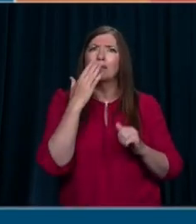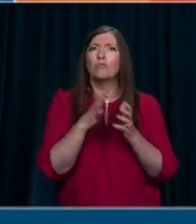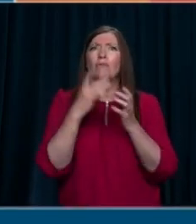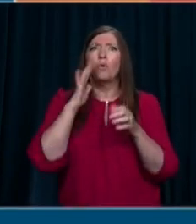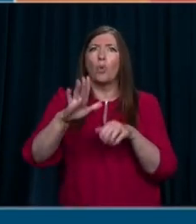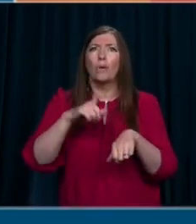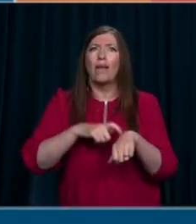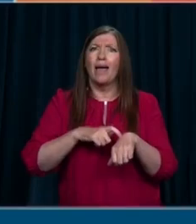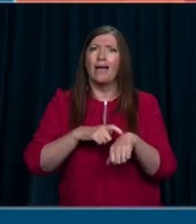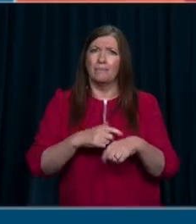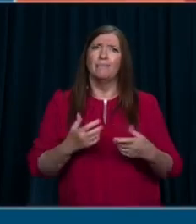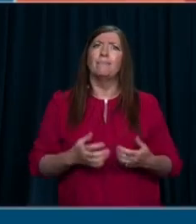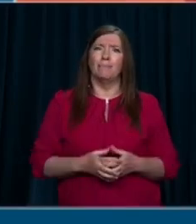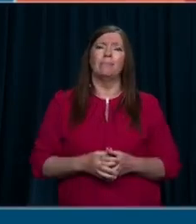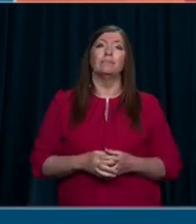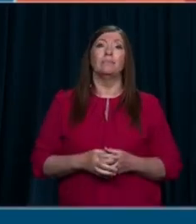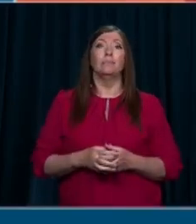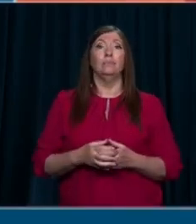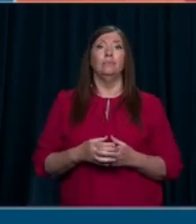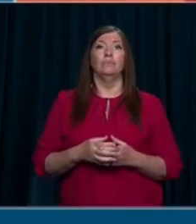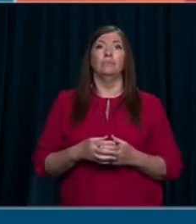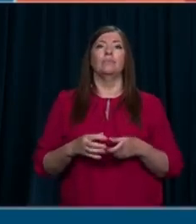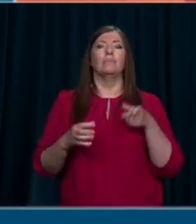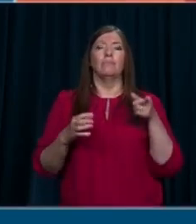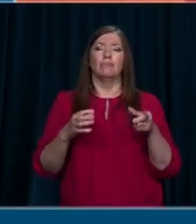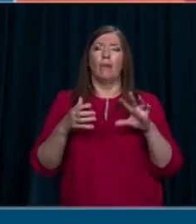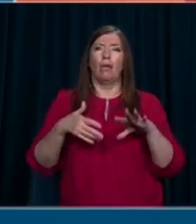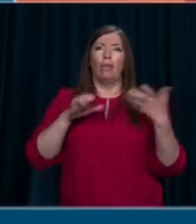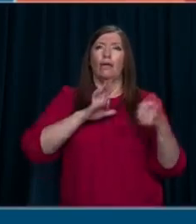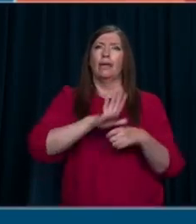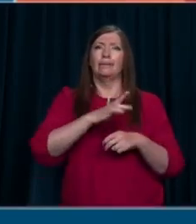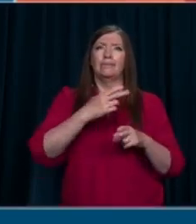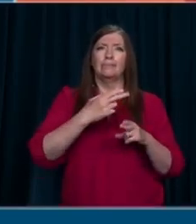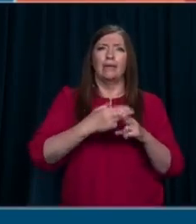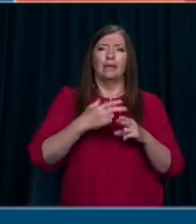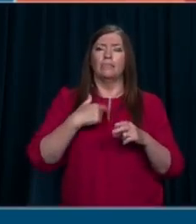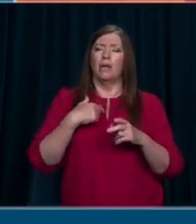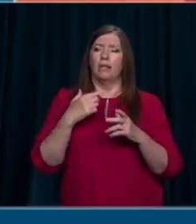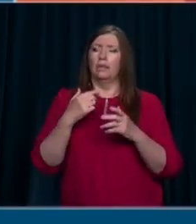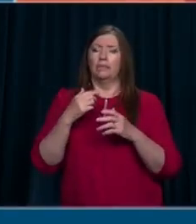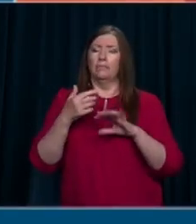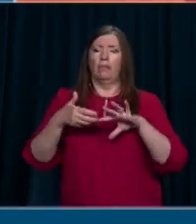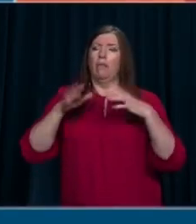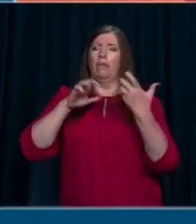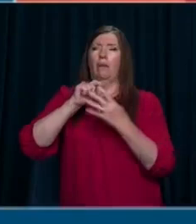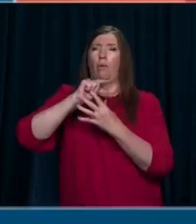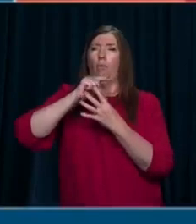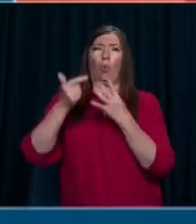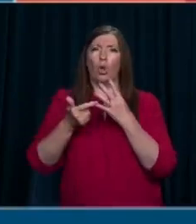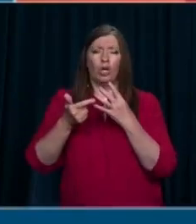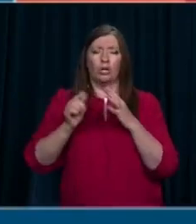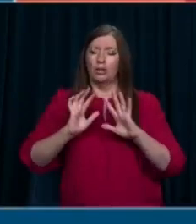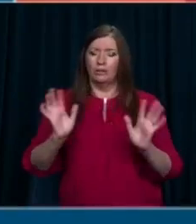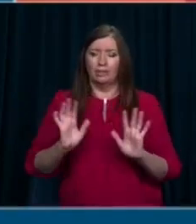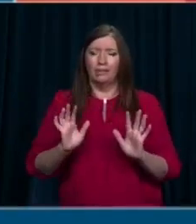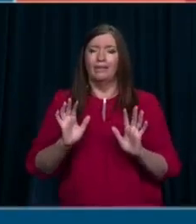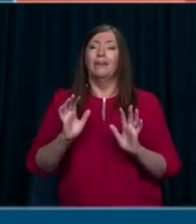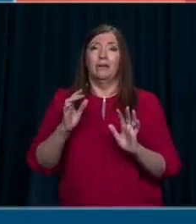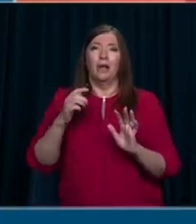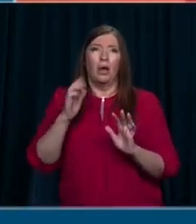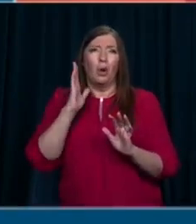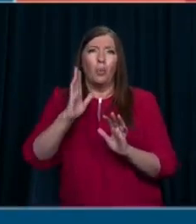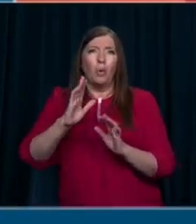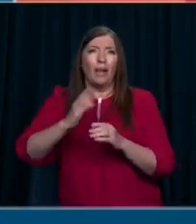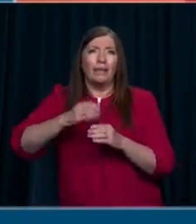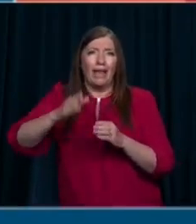time. And now that I messed up his name, I also realize I messed up the order in my rush to correct his name. We'll get it right at the